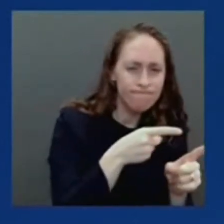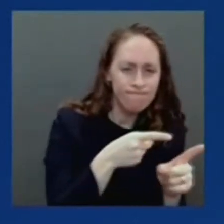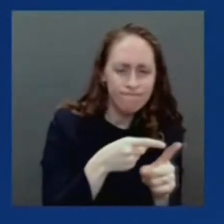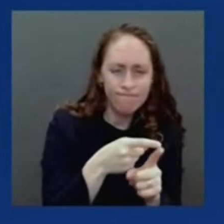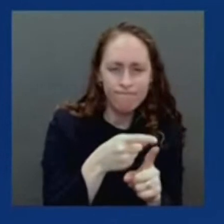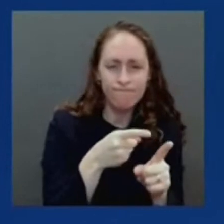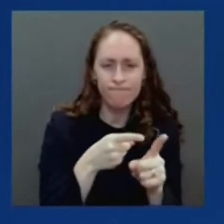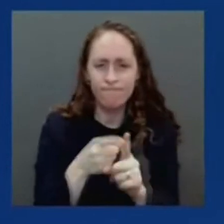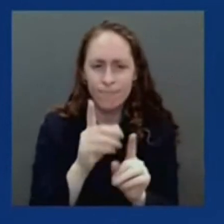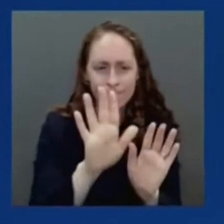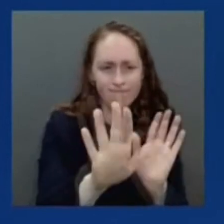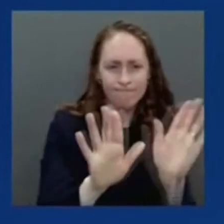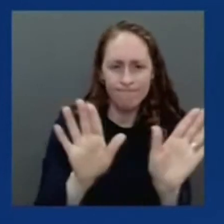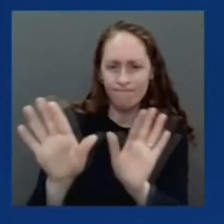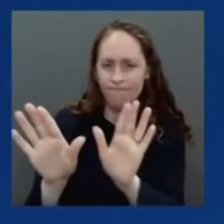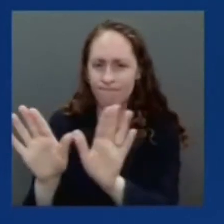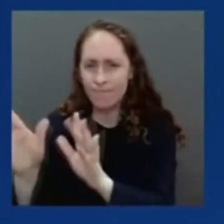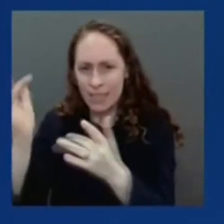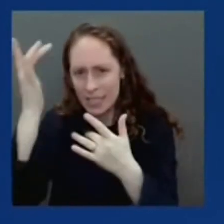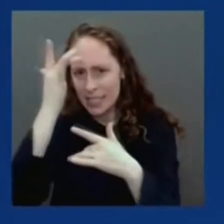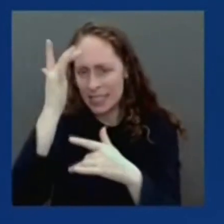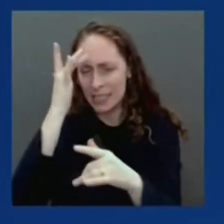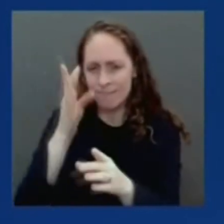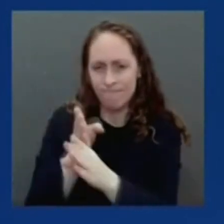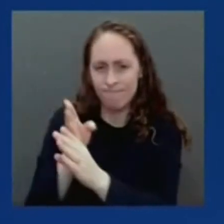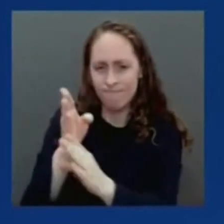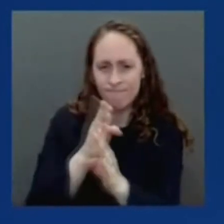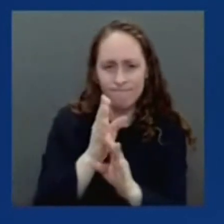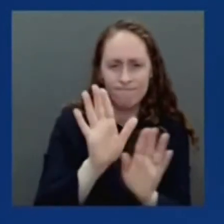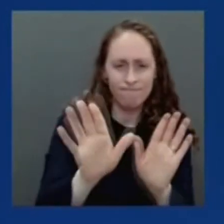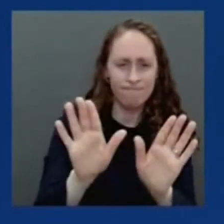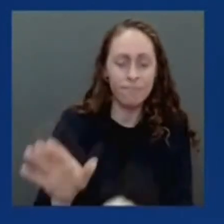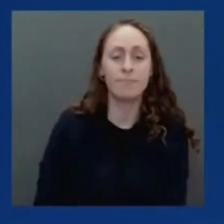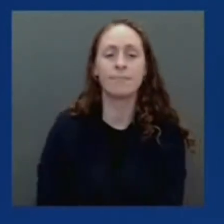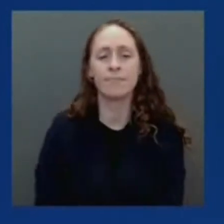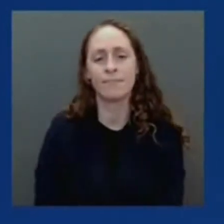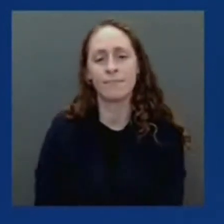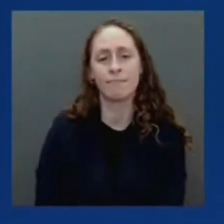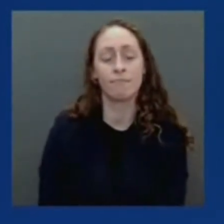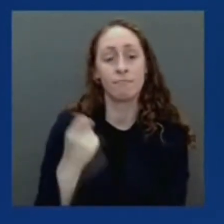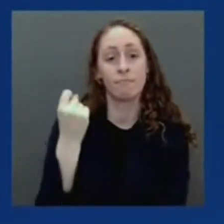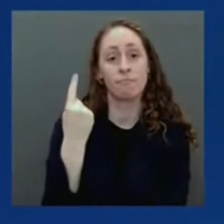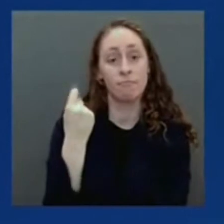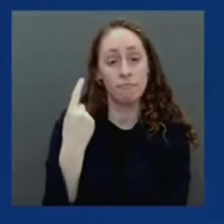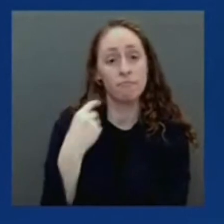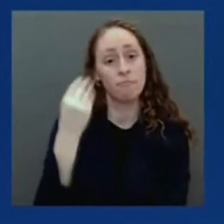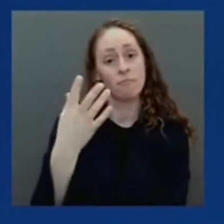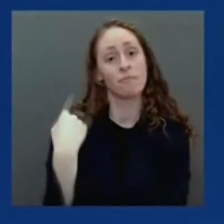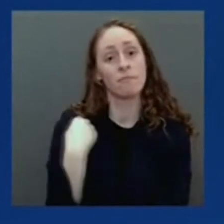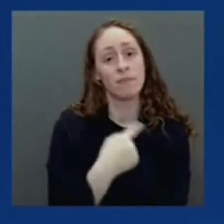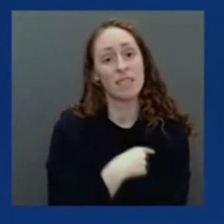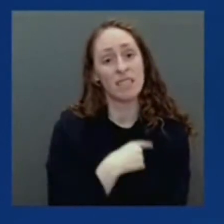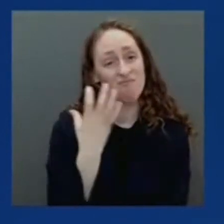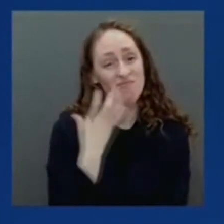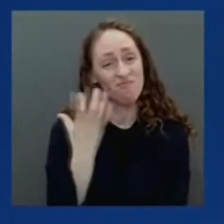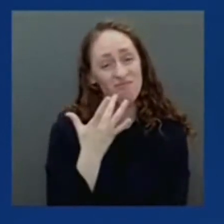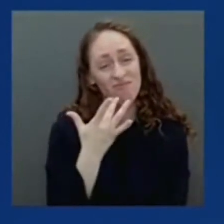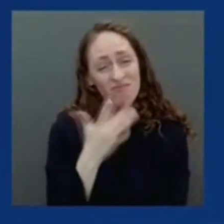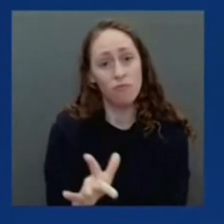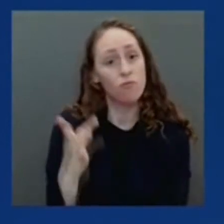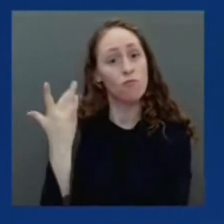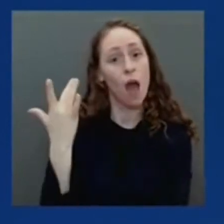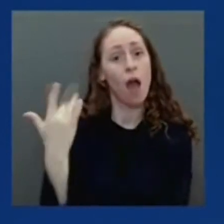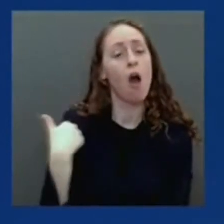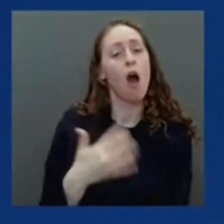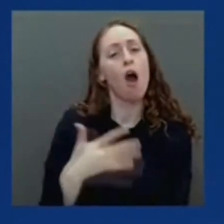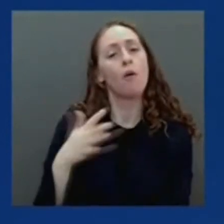with the coronaviruses when we got a lot of information from SARS-CoV-1 and MERS, and were